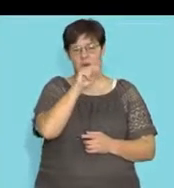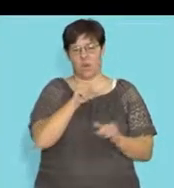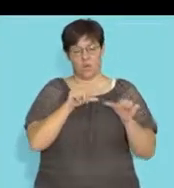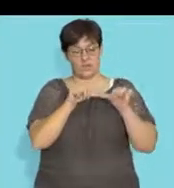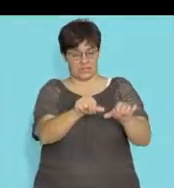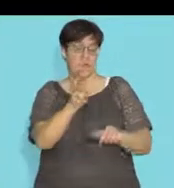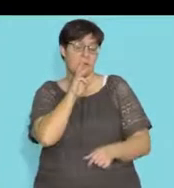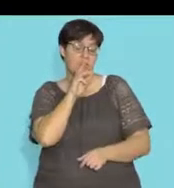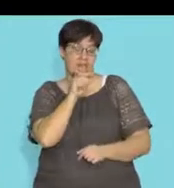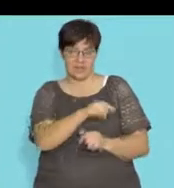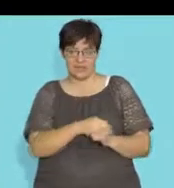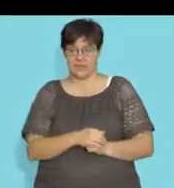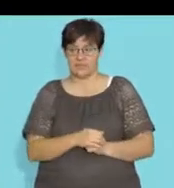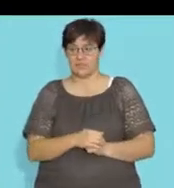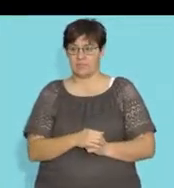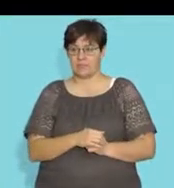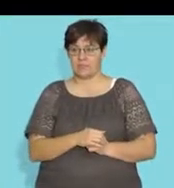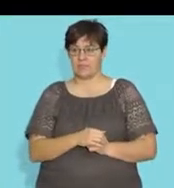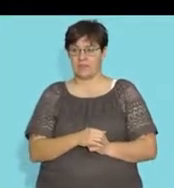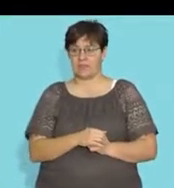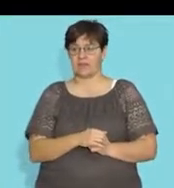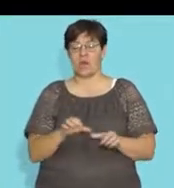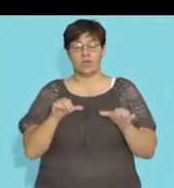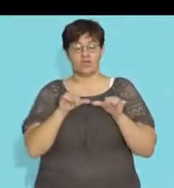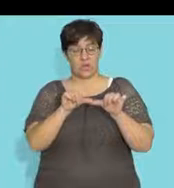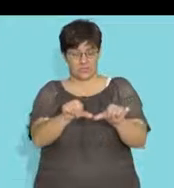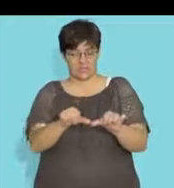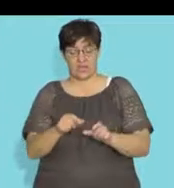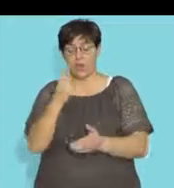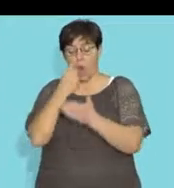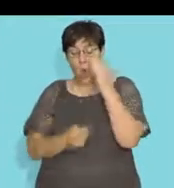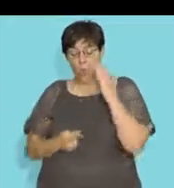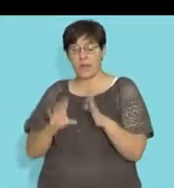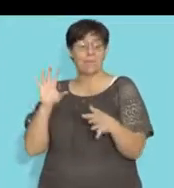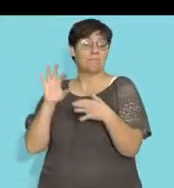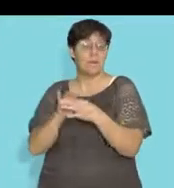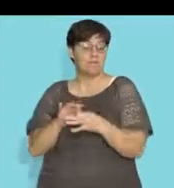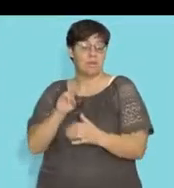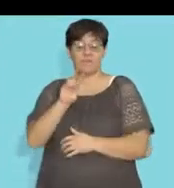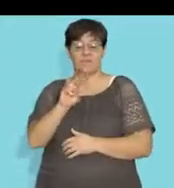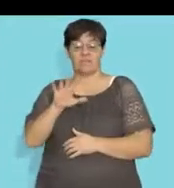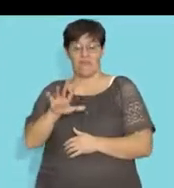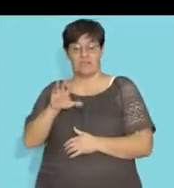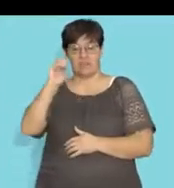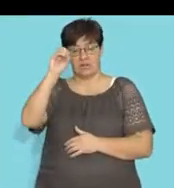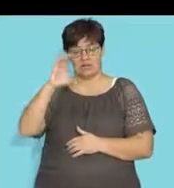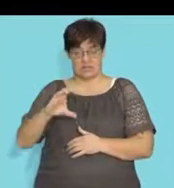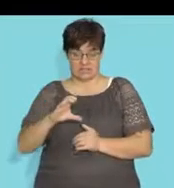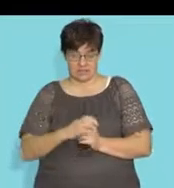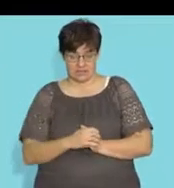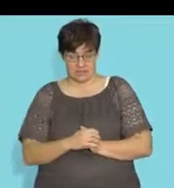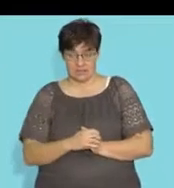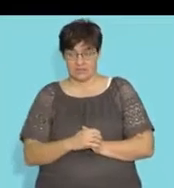ionization constant for water, remember it is a constant and it's only applicable at 25